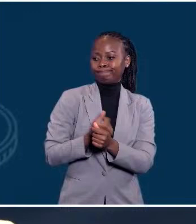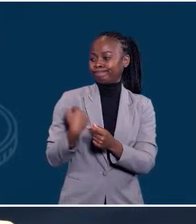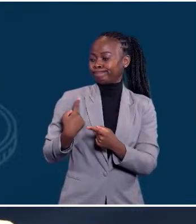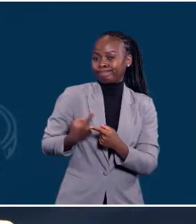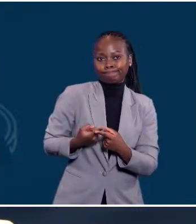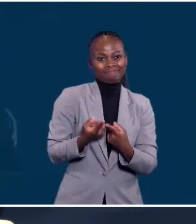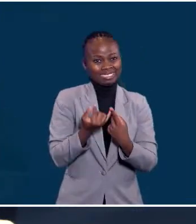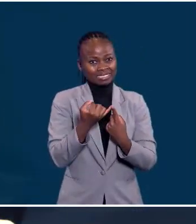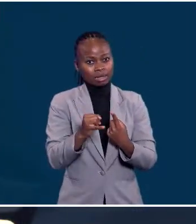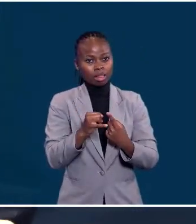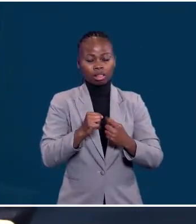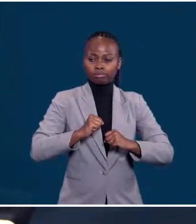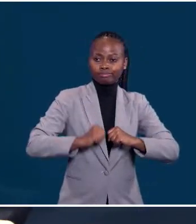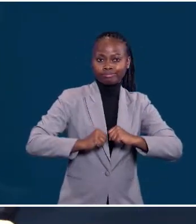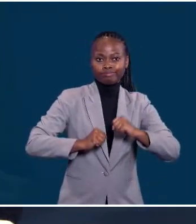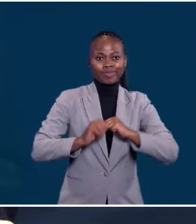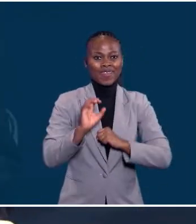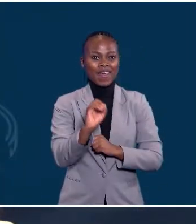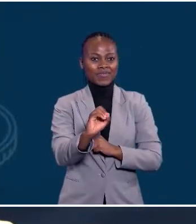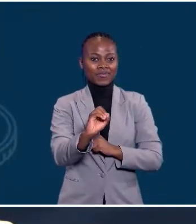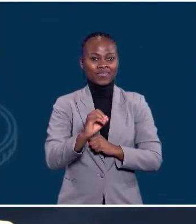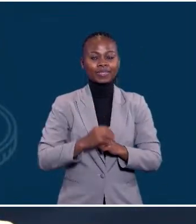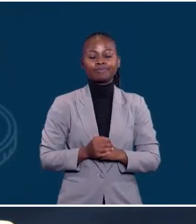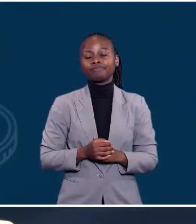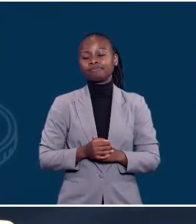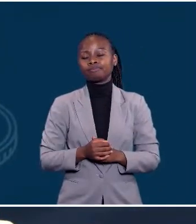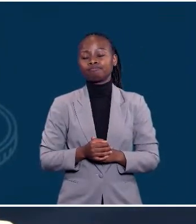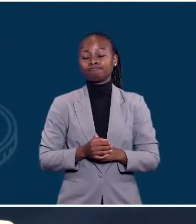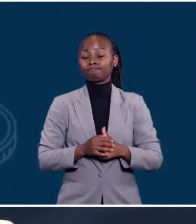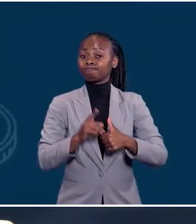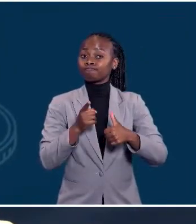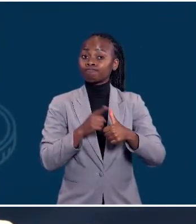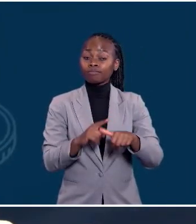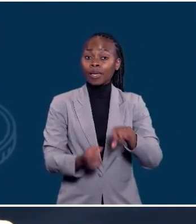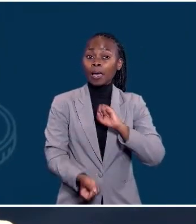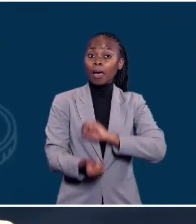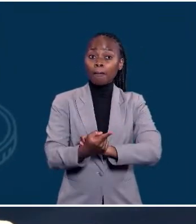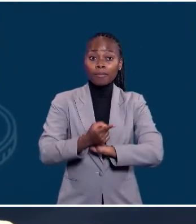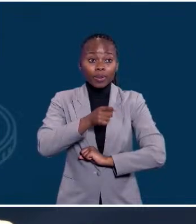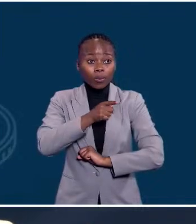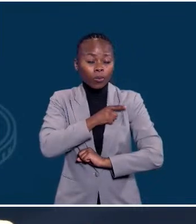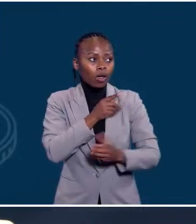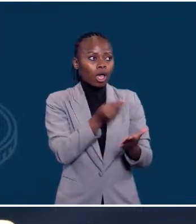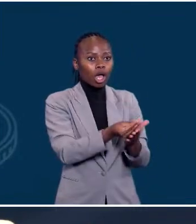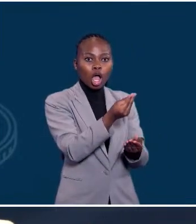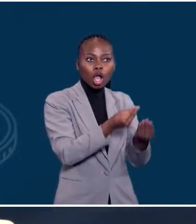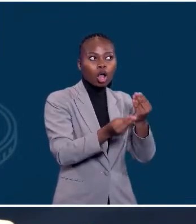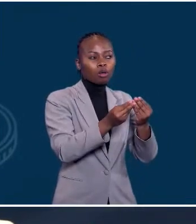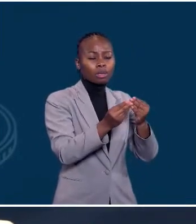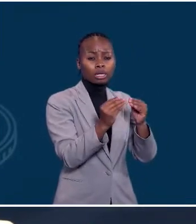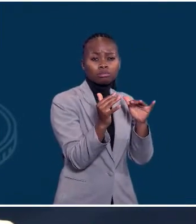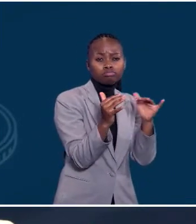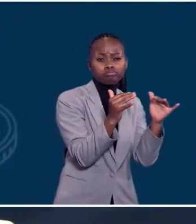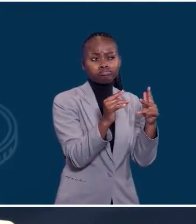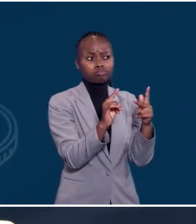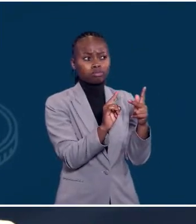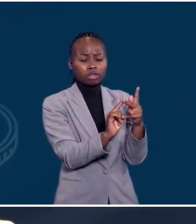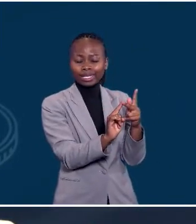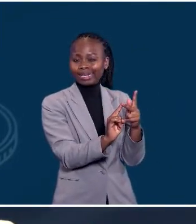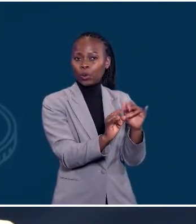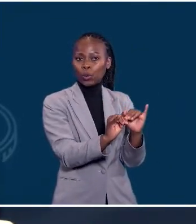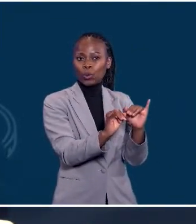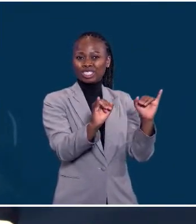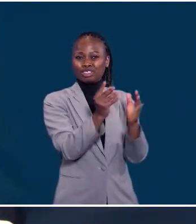And this has been displaced by heightened economic uncertainty due to trade